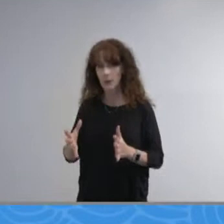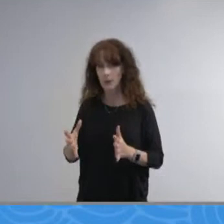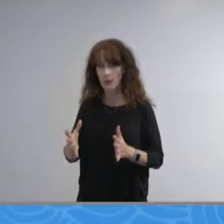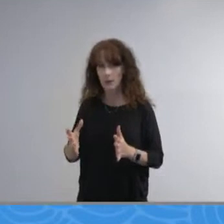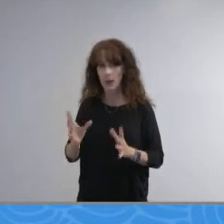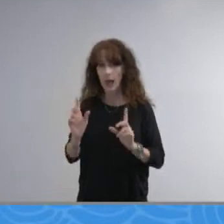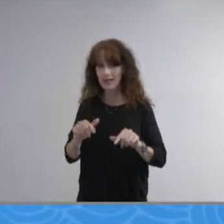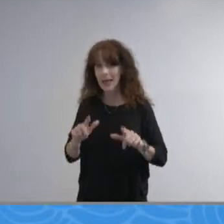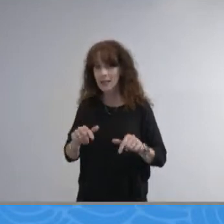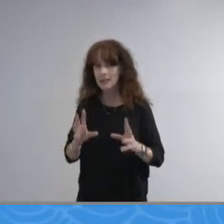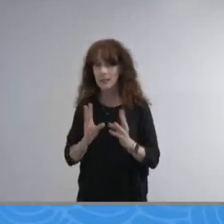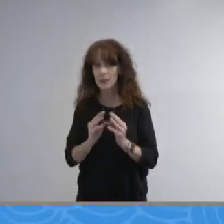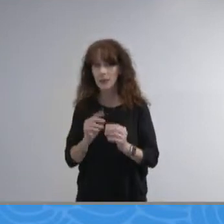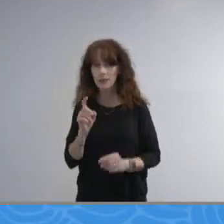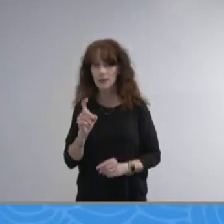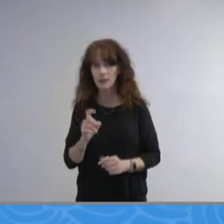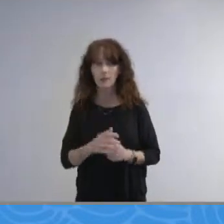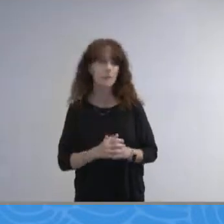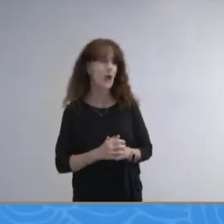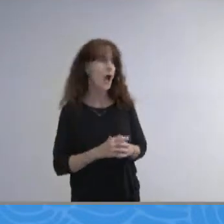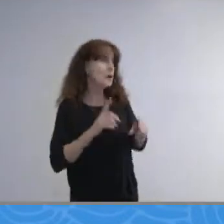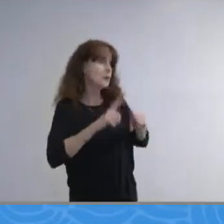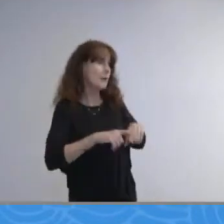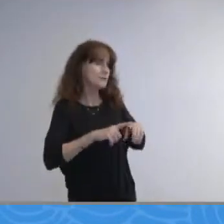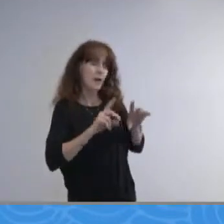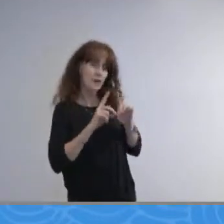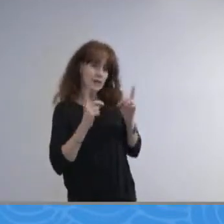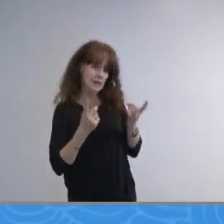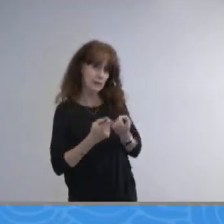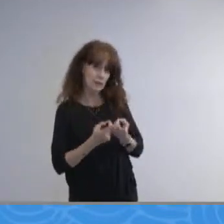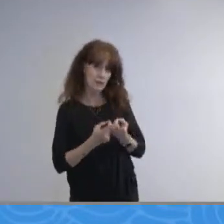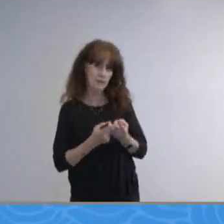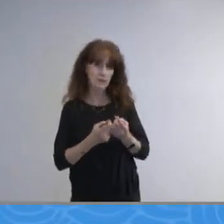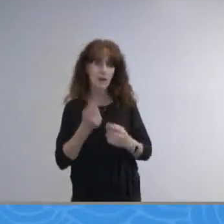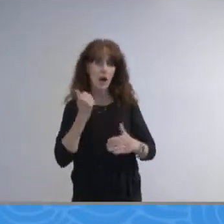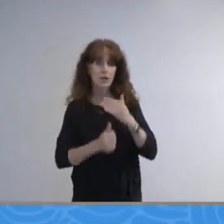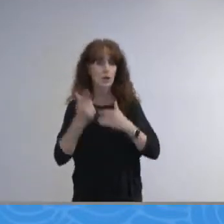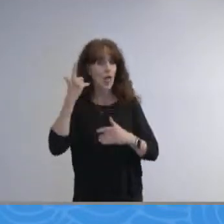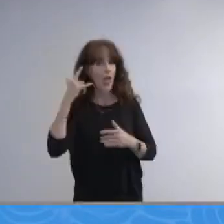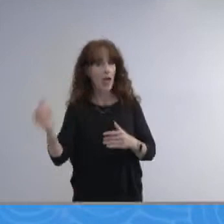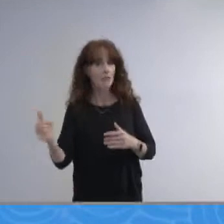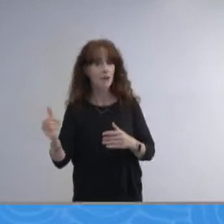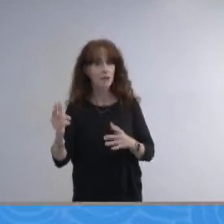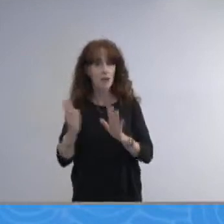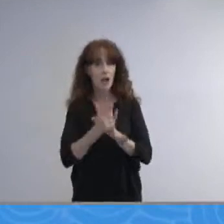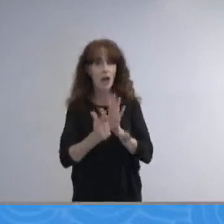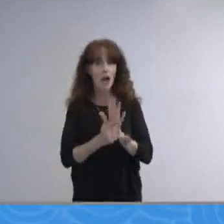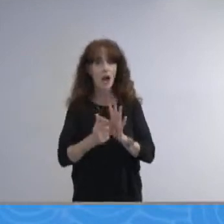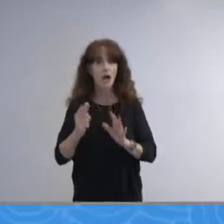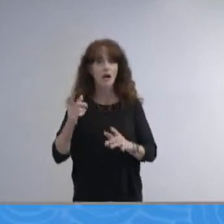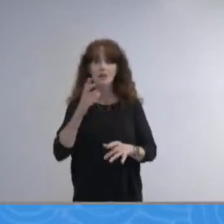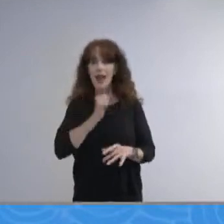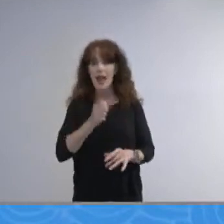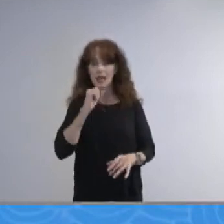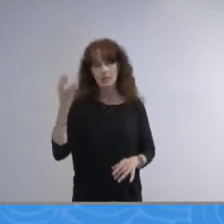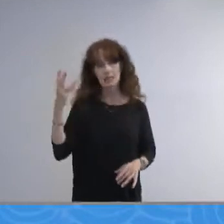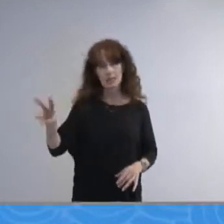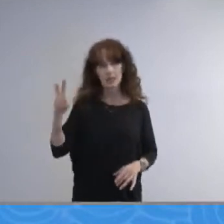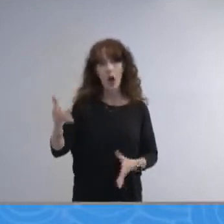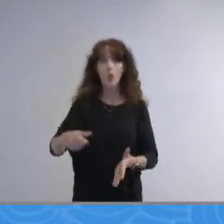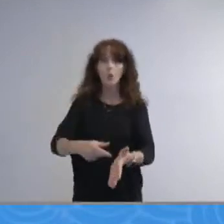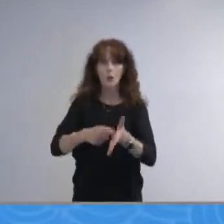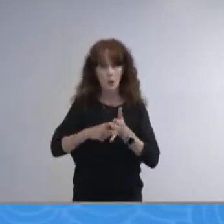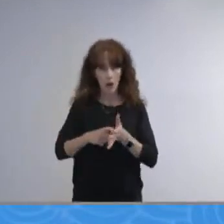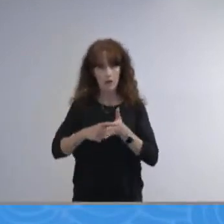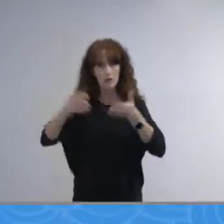IEP meetings? It depends on the district. Under California law, the age is 16, that they are required